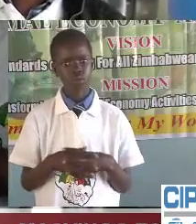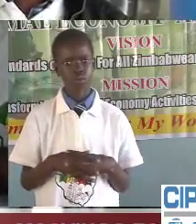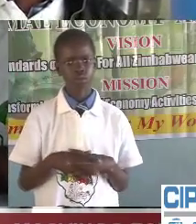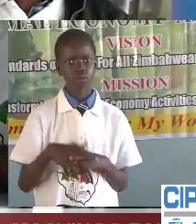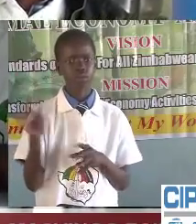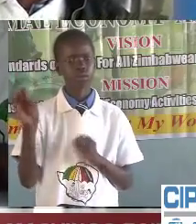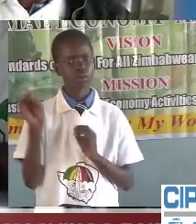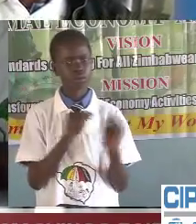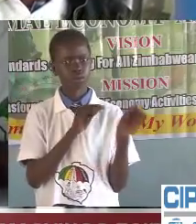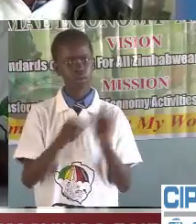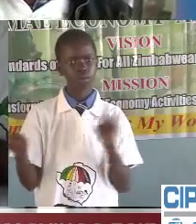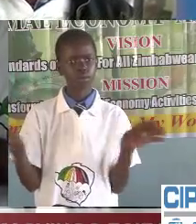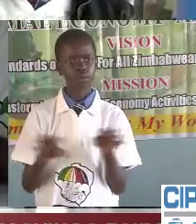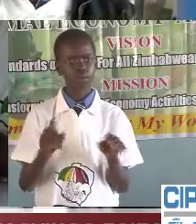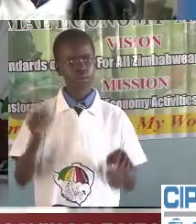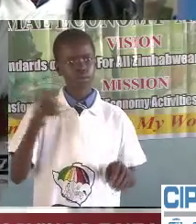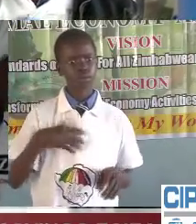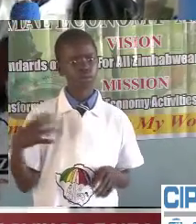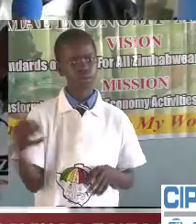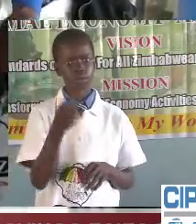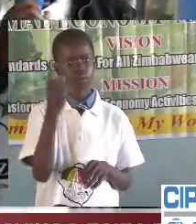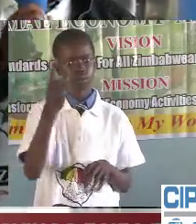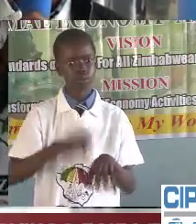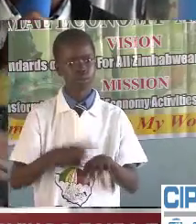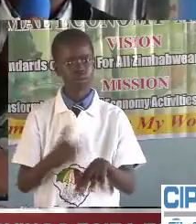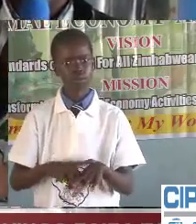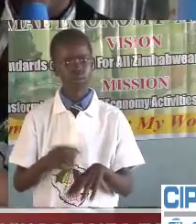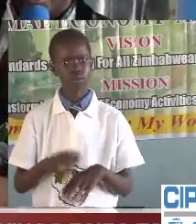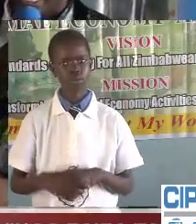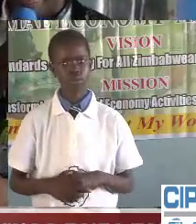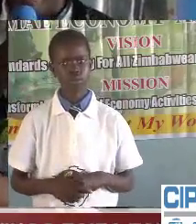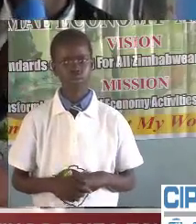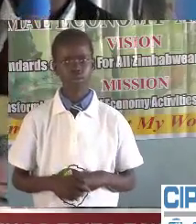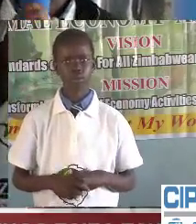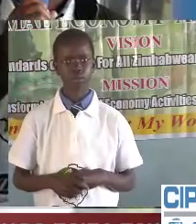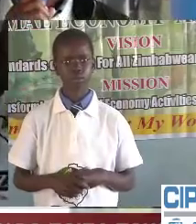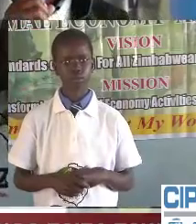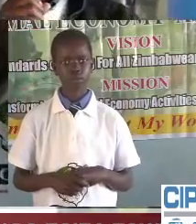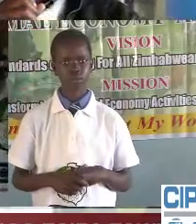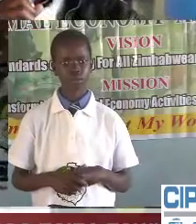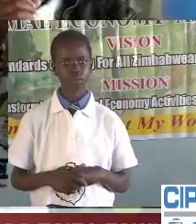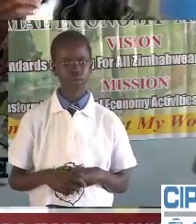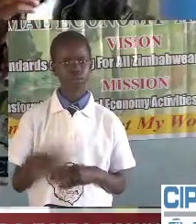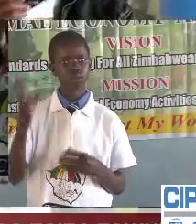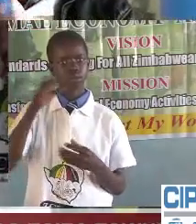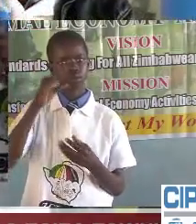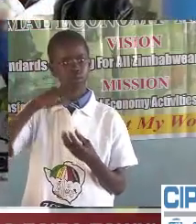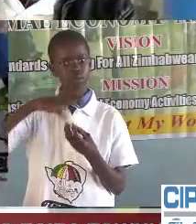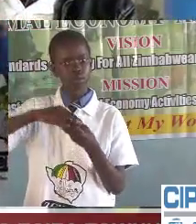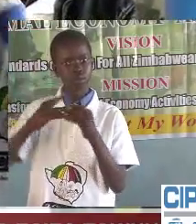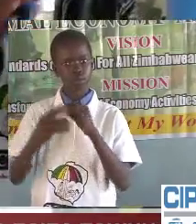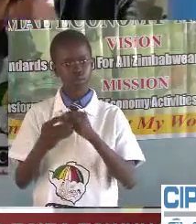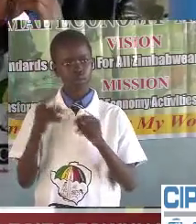democratic governance and strong economic structures. SLY organization